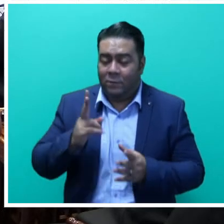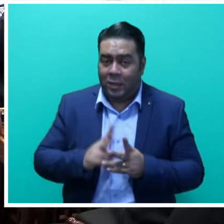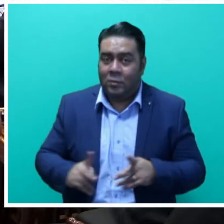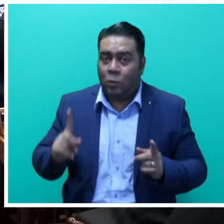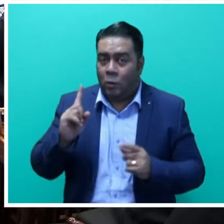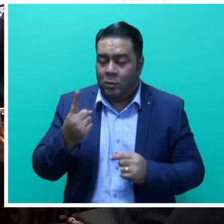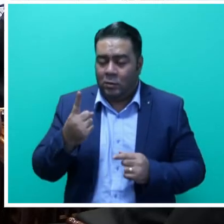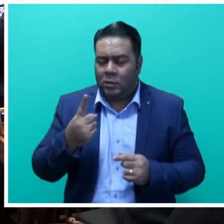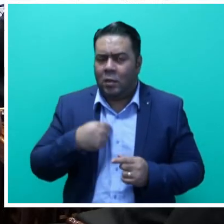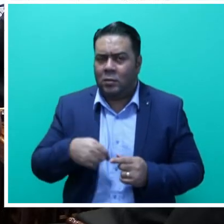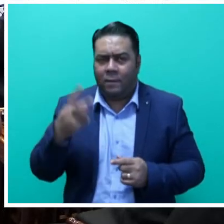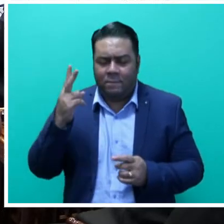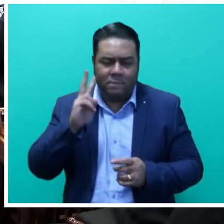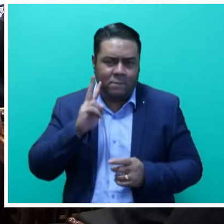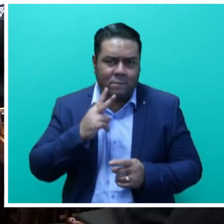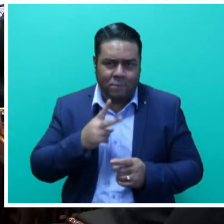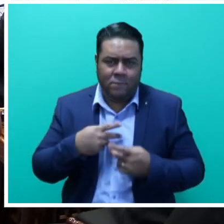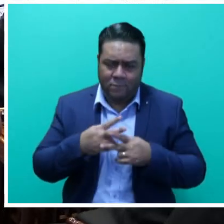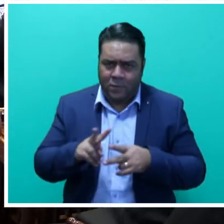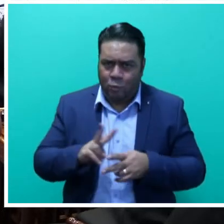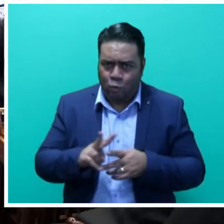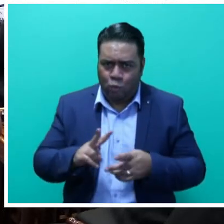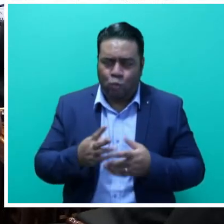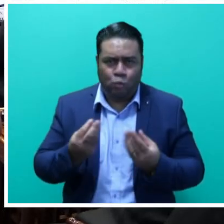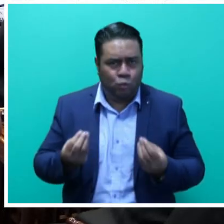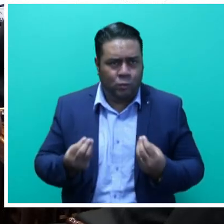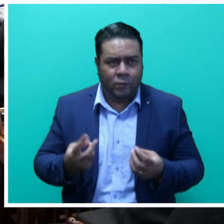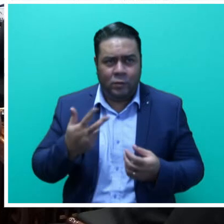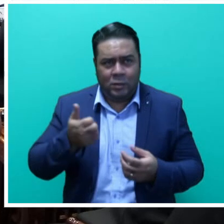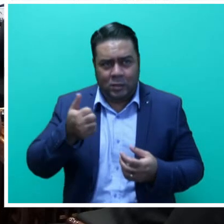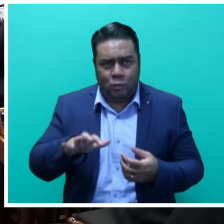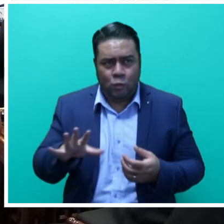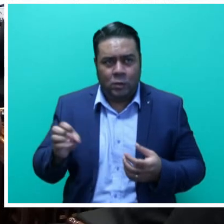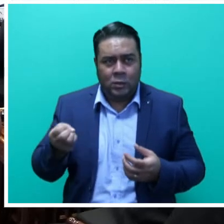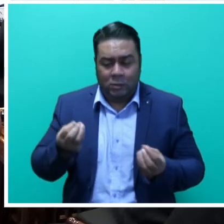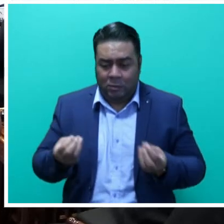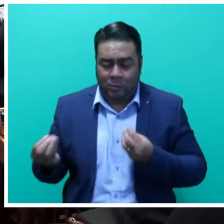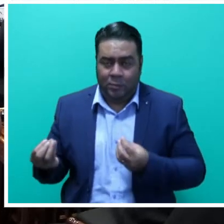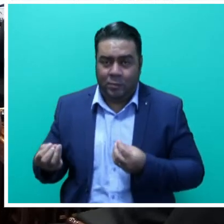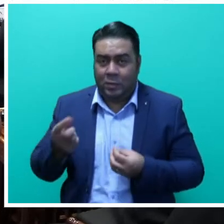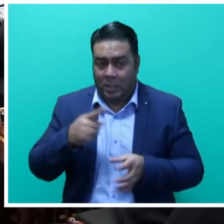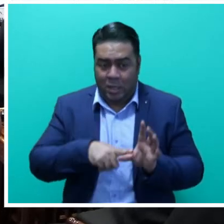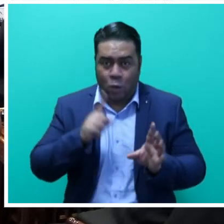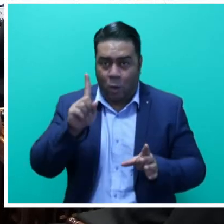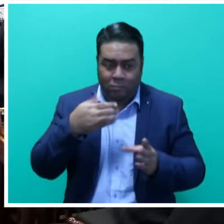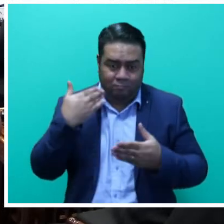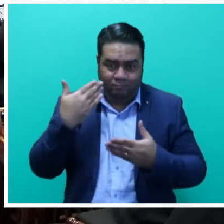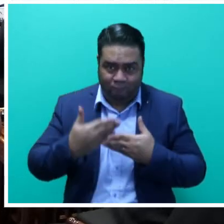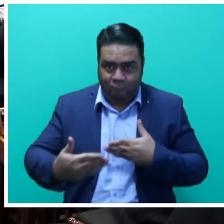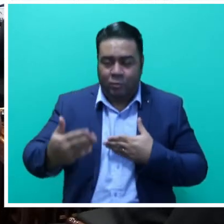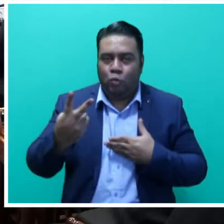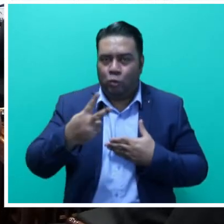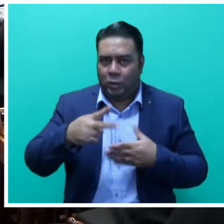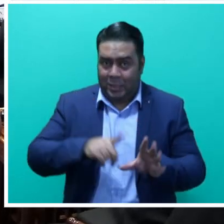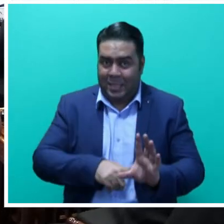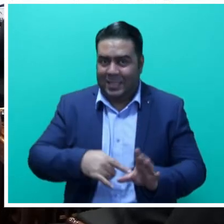valued at US $61.5 million and runs from year 1 to year 6 to set the